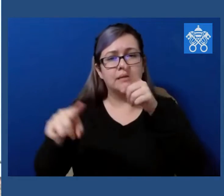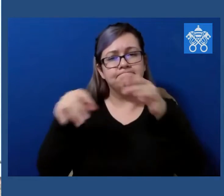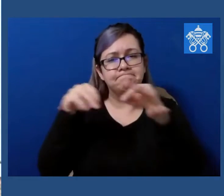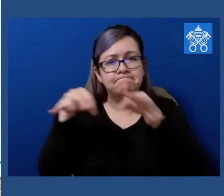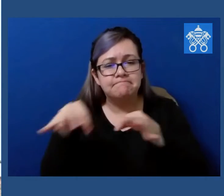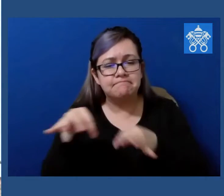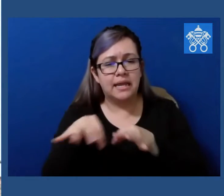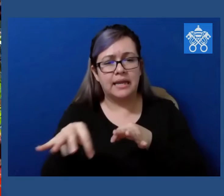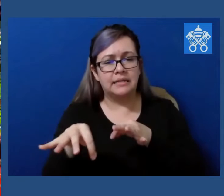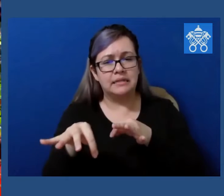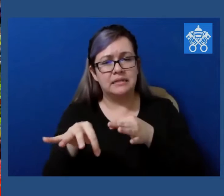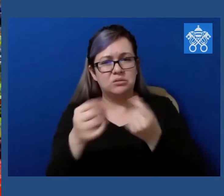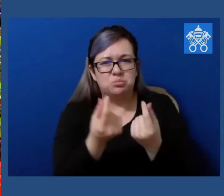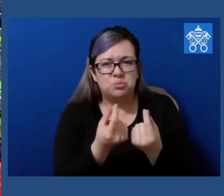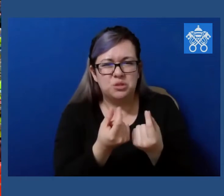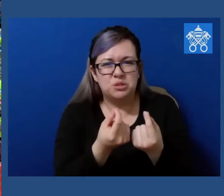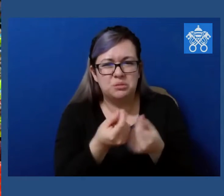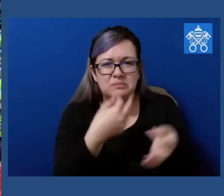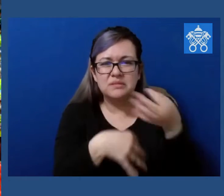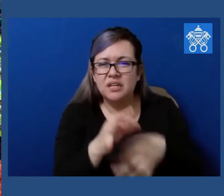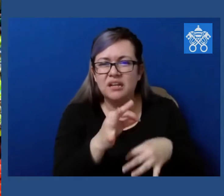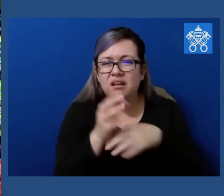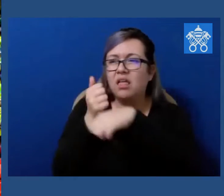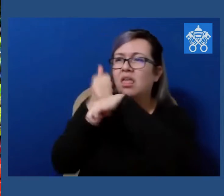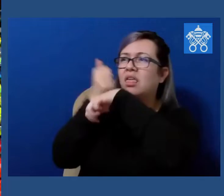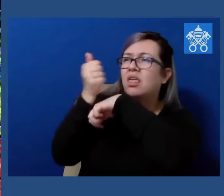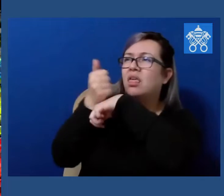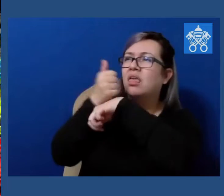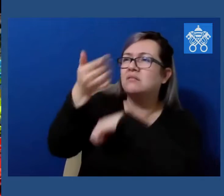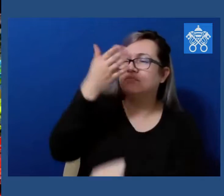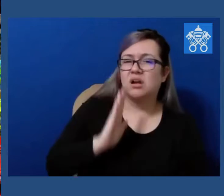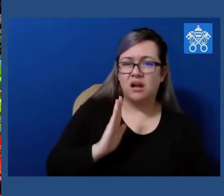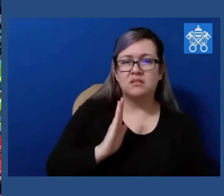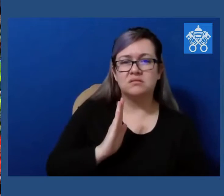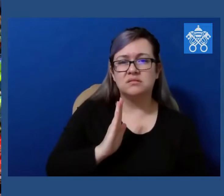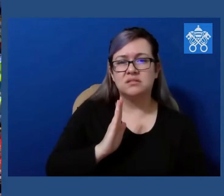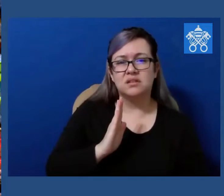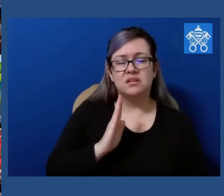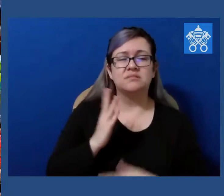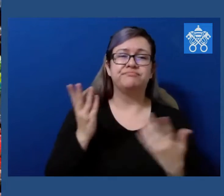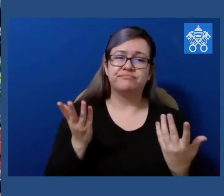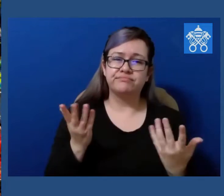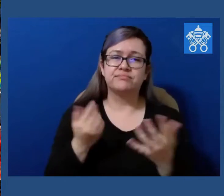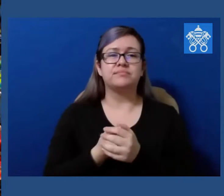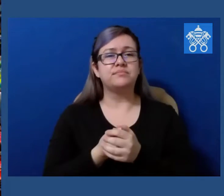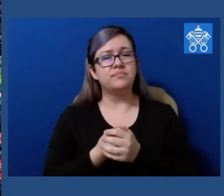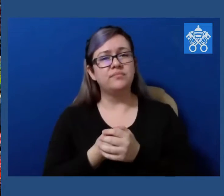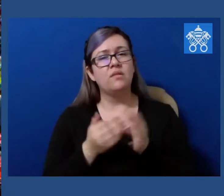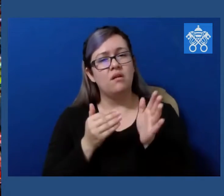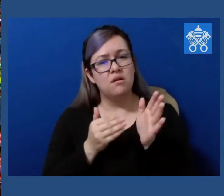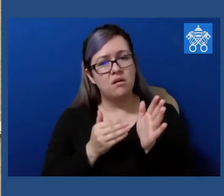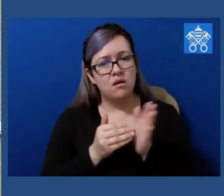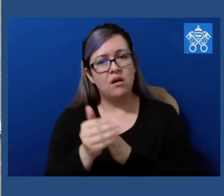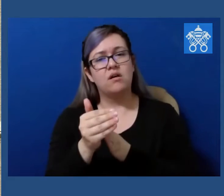unable to explain, we end up putting the blame on God. How often